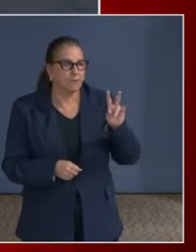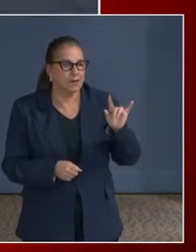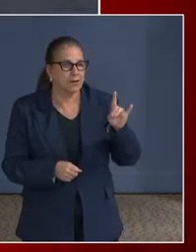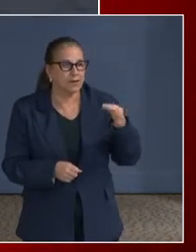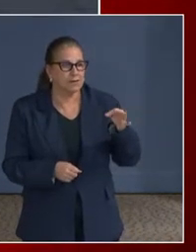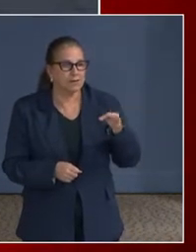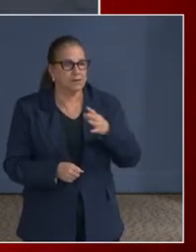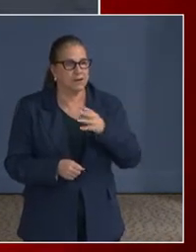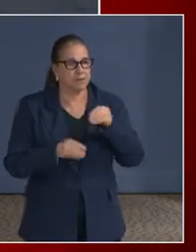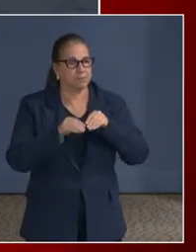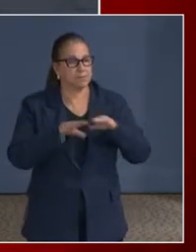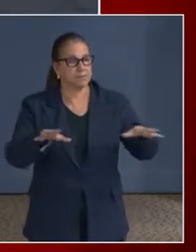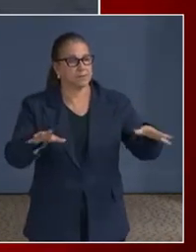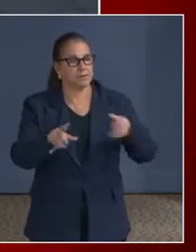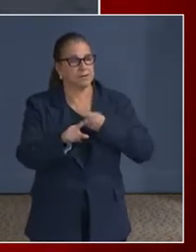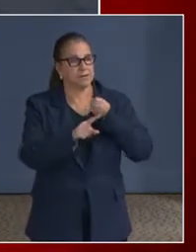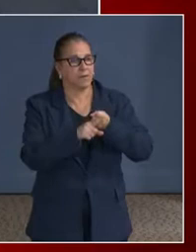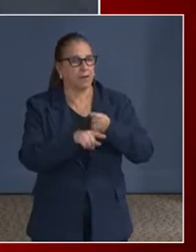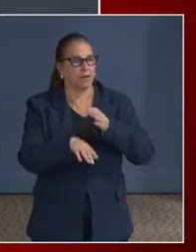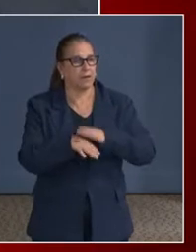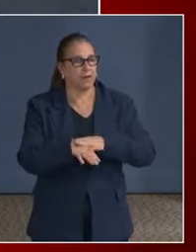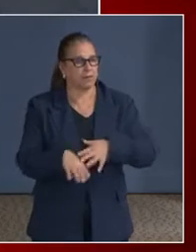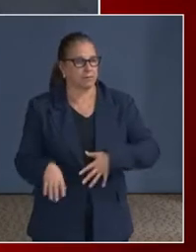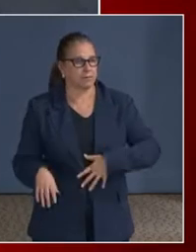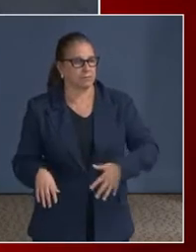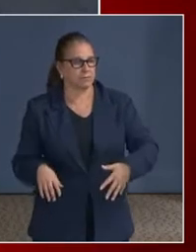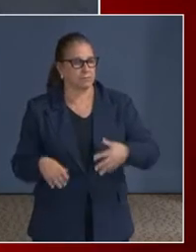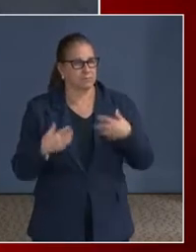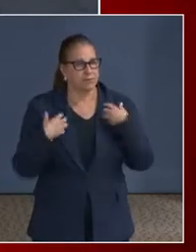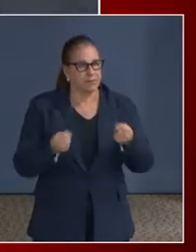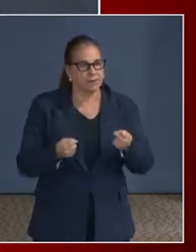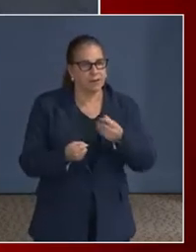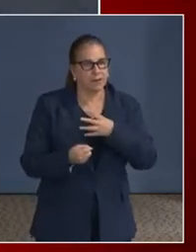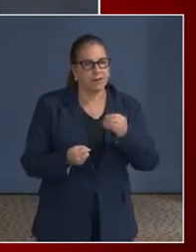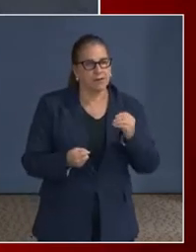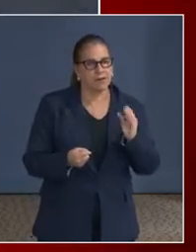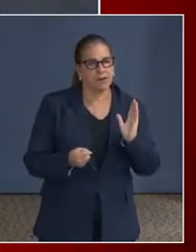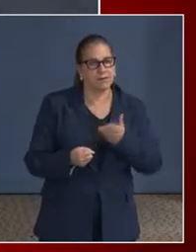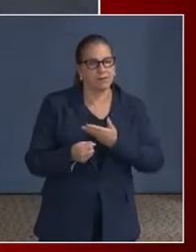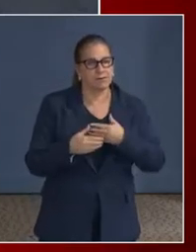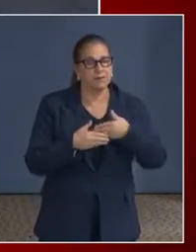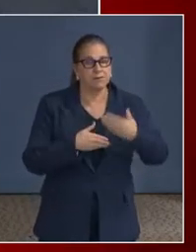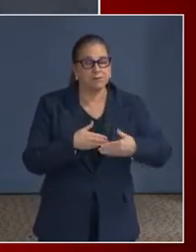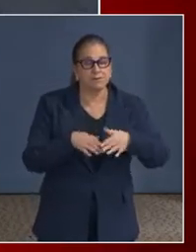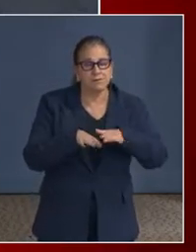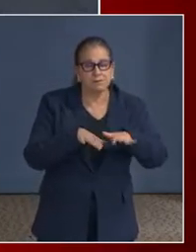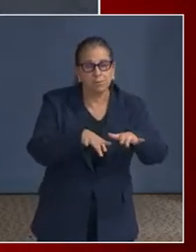And you have expanded opportunities because now, instead of just being one half